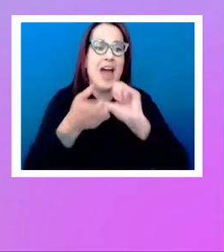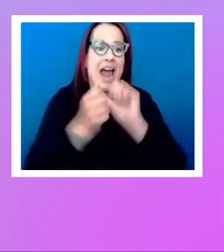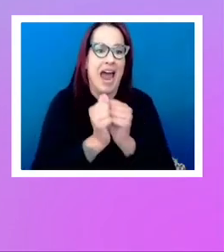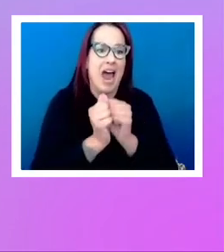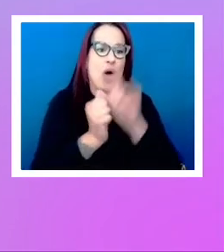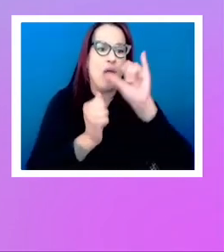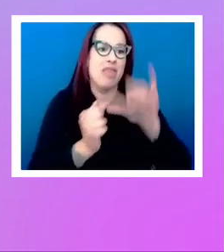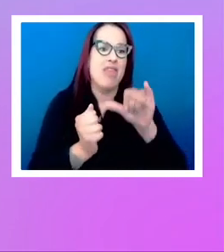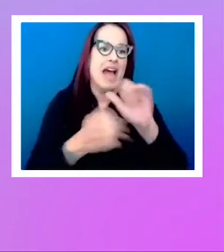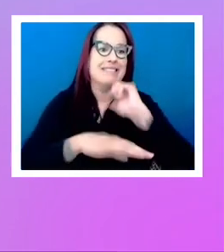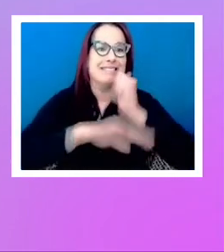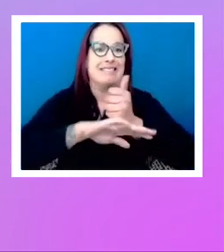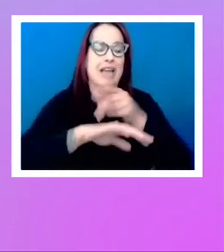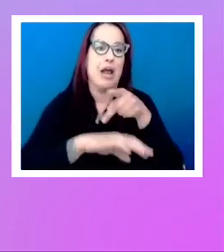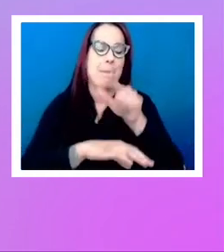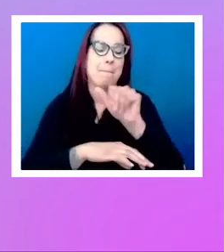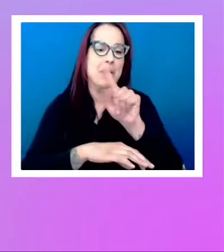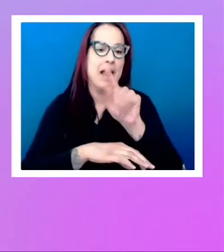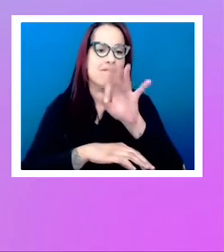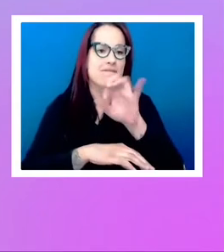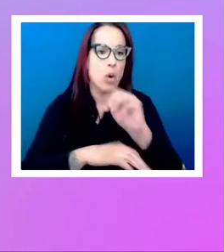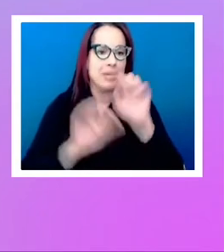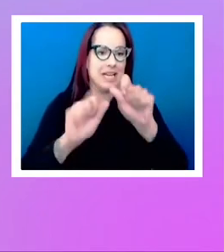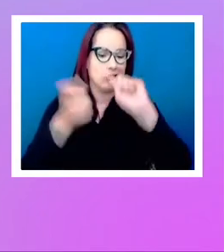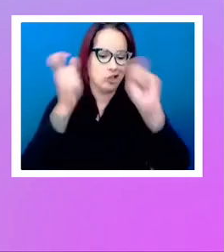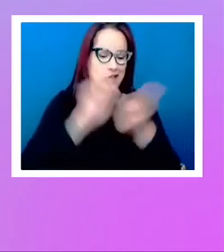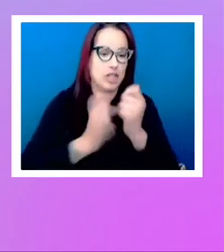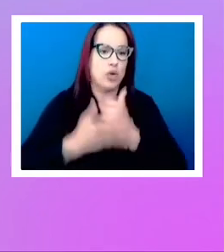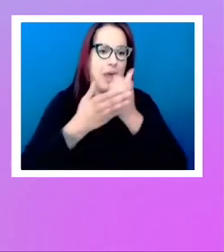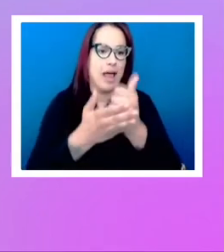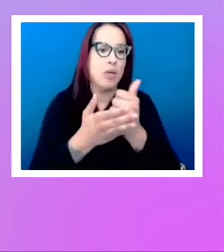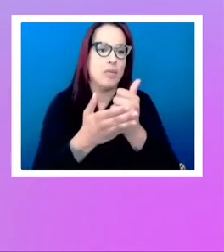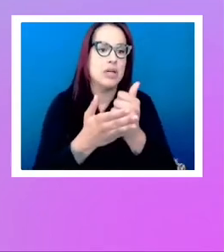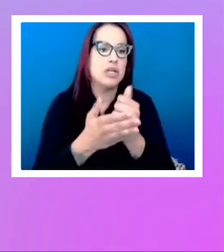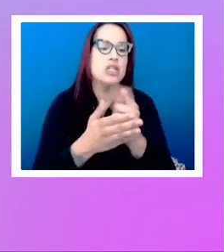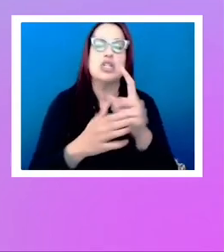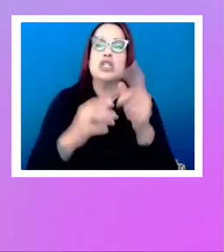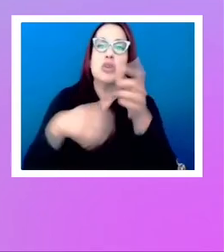you know, so we're not just saying, oh, don't do all these things, you know, what else can we be doing to help?